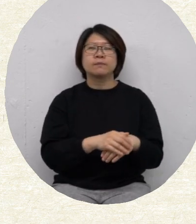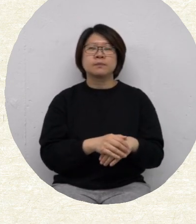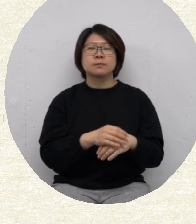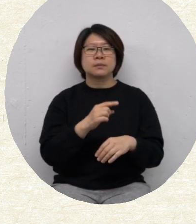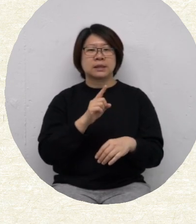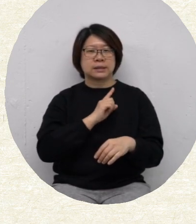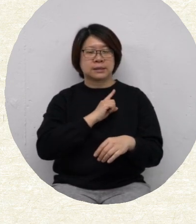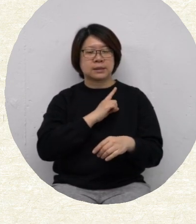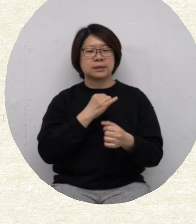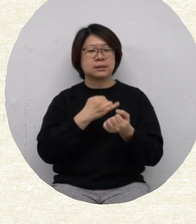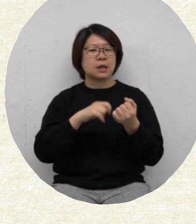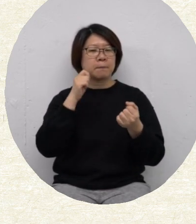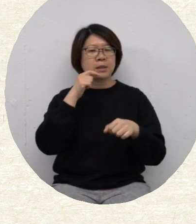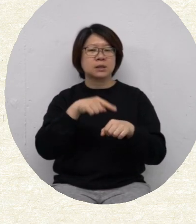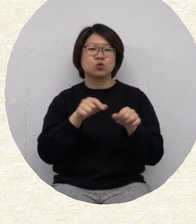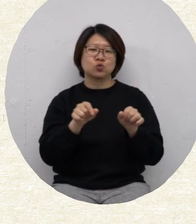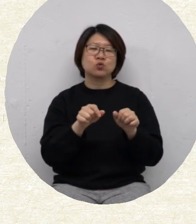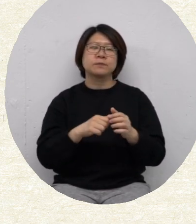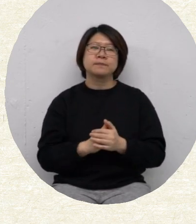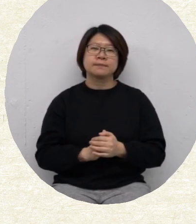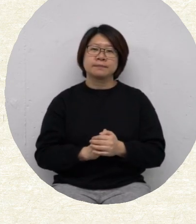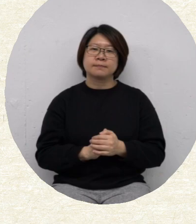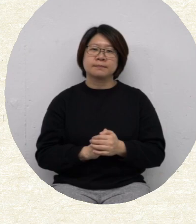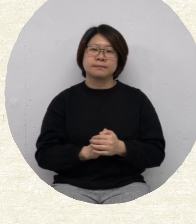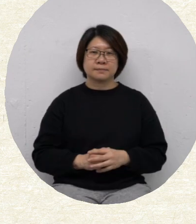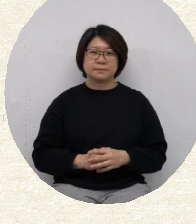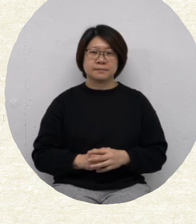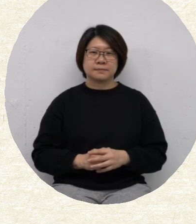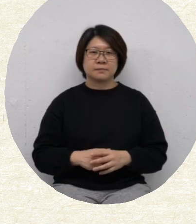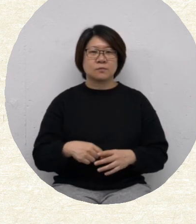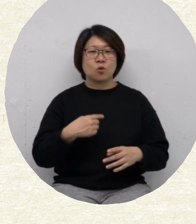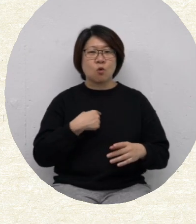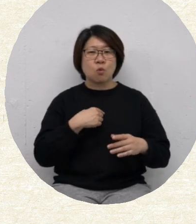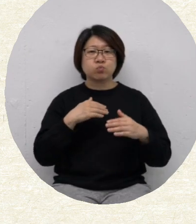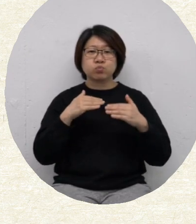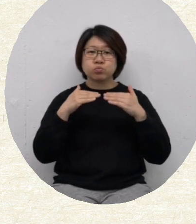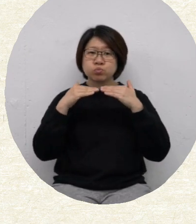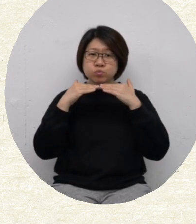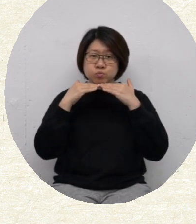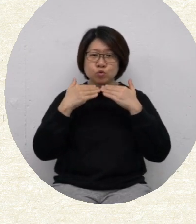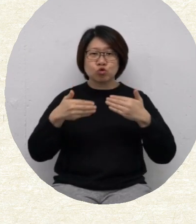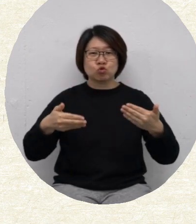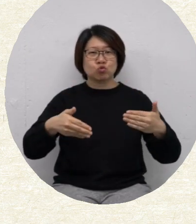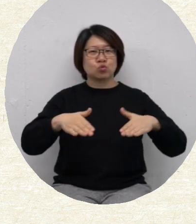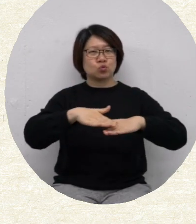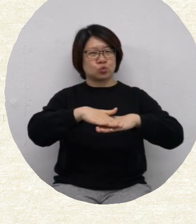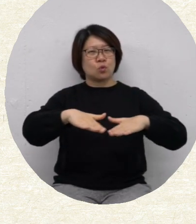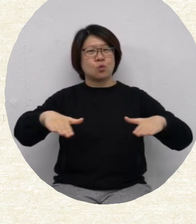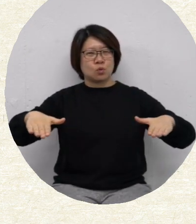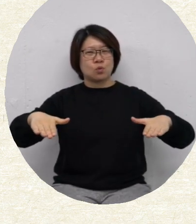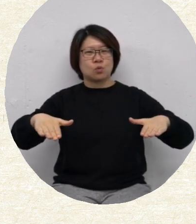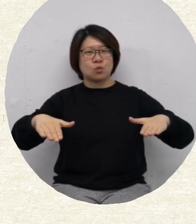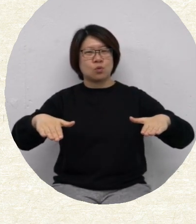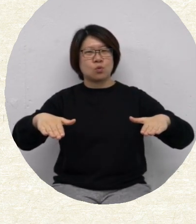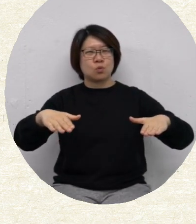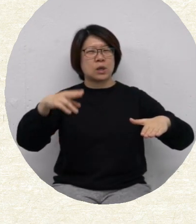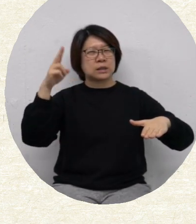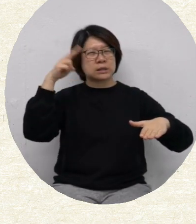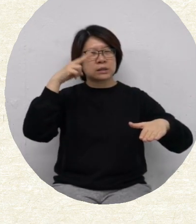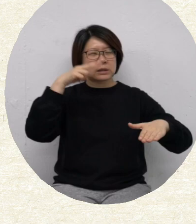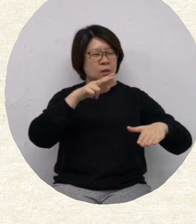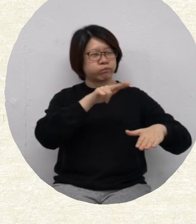cups made out of cast plaster. On the right is a stack of newspapers, and in it